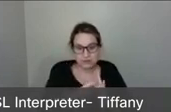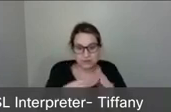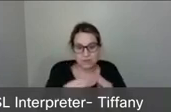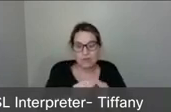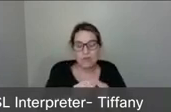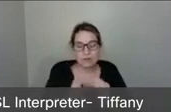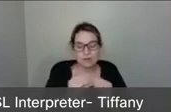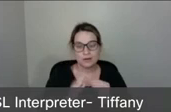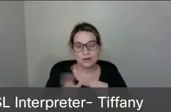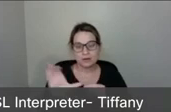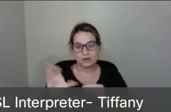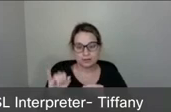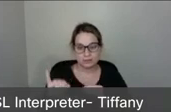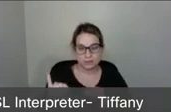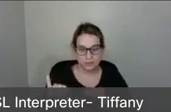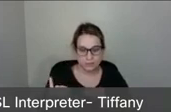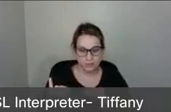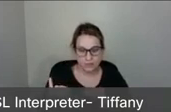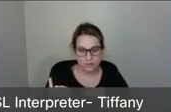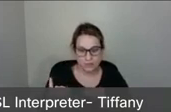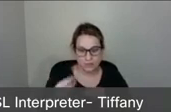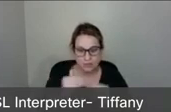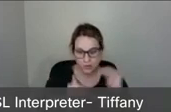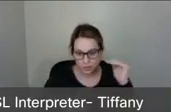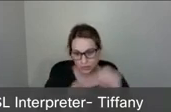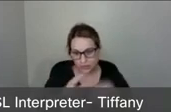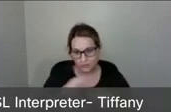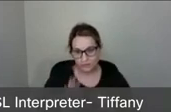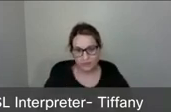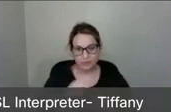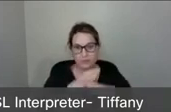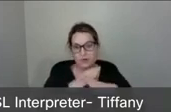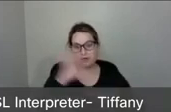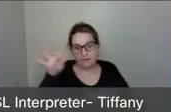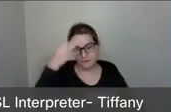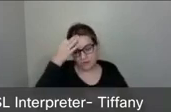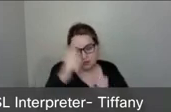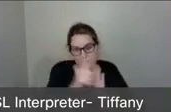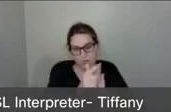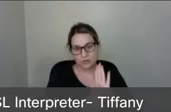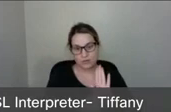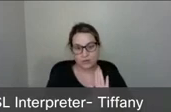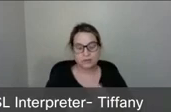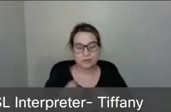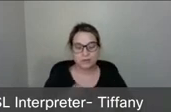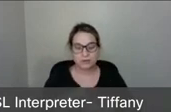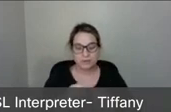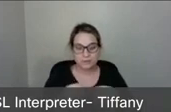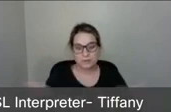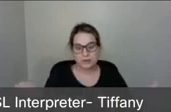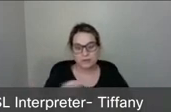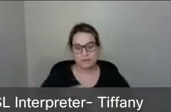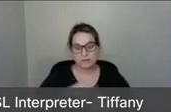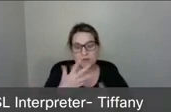interest. Latinos voters are a populous minority constituency protected by federal law, and this mandate to maintain and expand the voting strength of